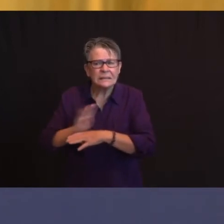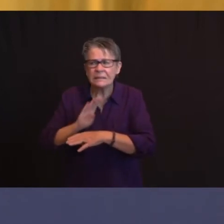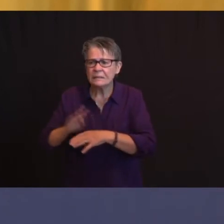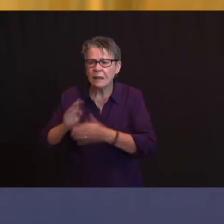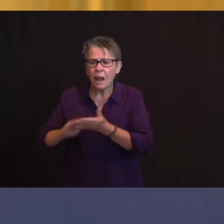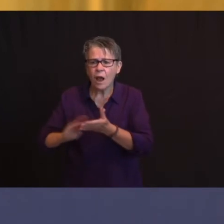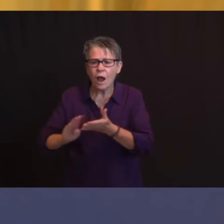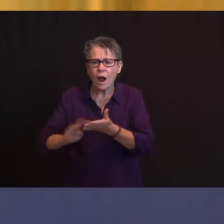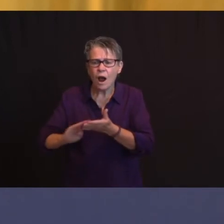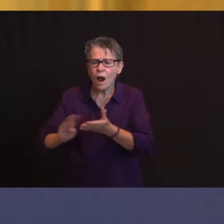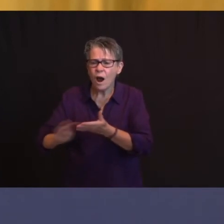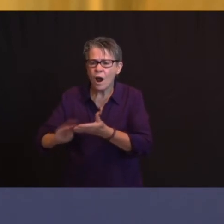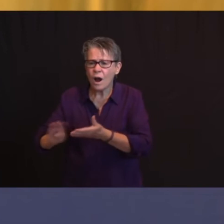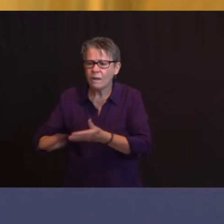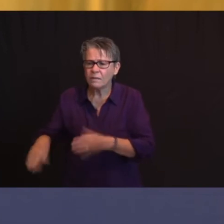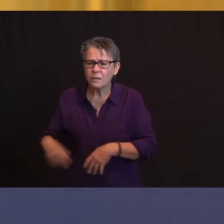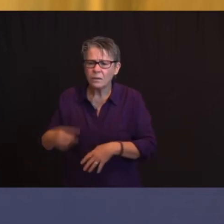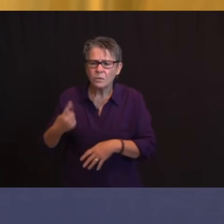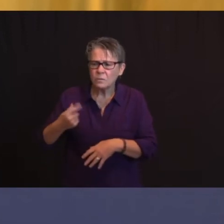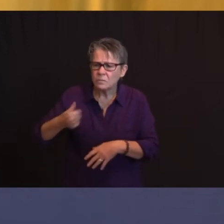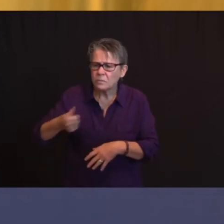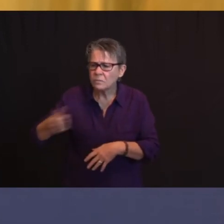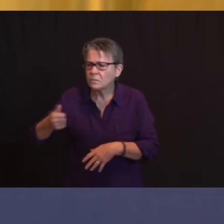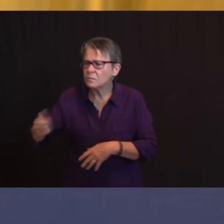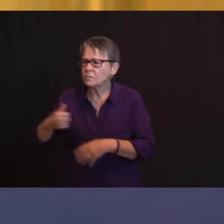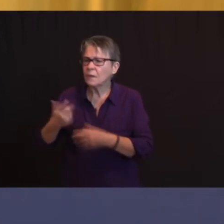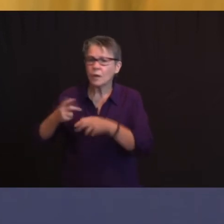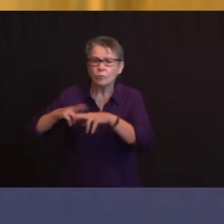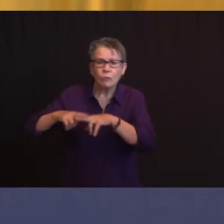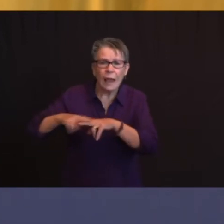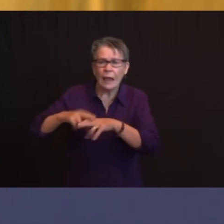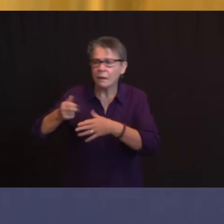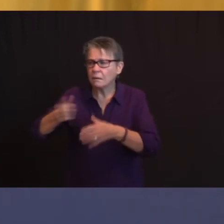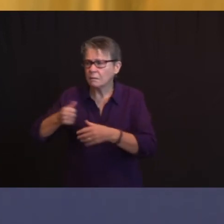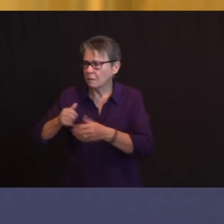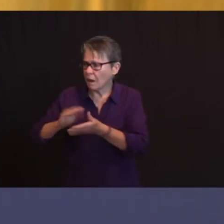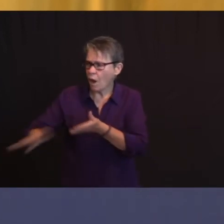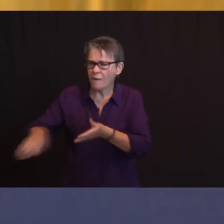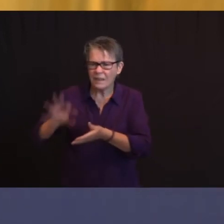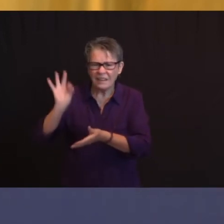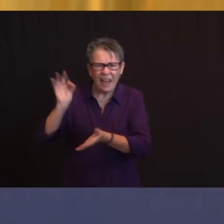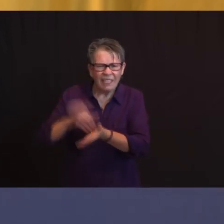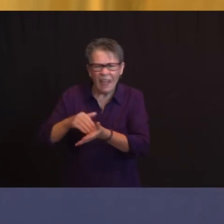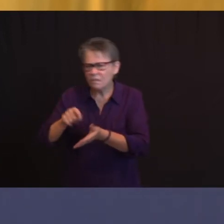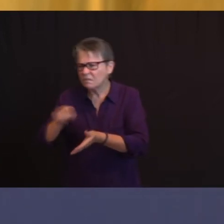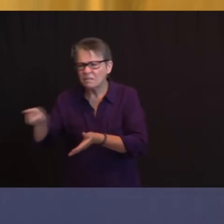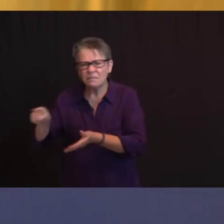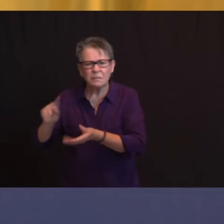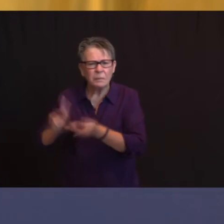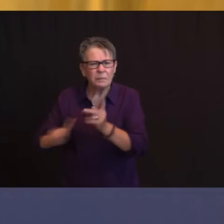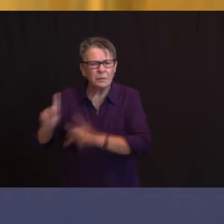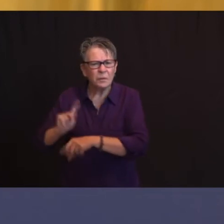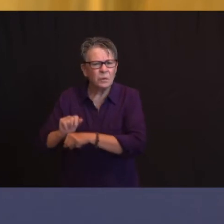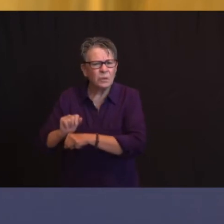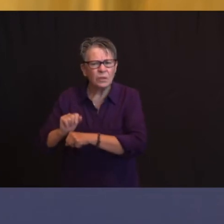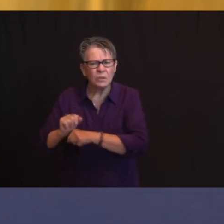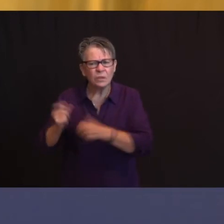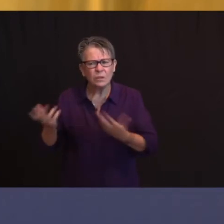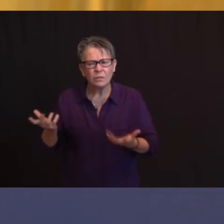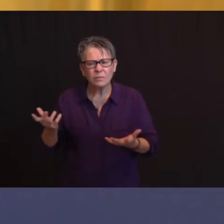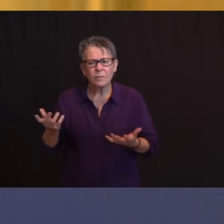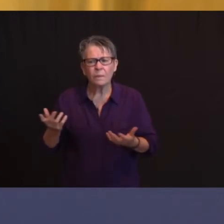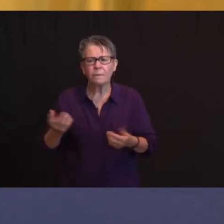of an impact would be felt in New Jersey? Thank you. Thanks, Elise. The 8,000 to 10,000 a day were models